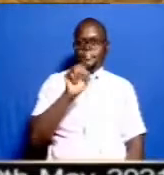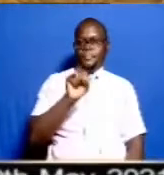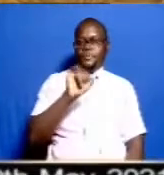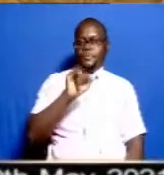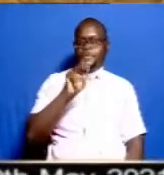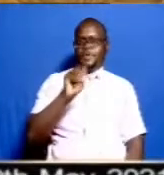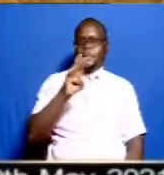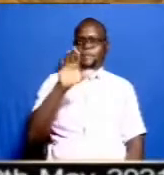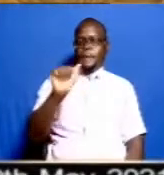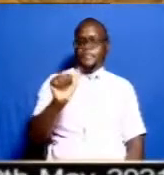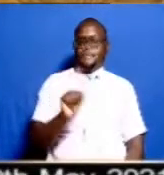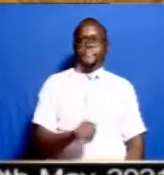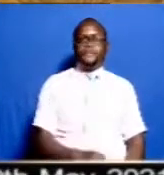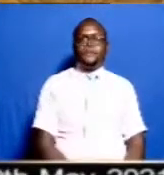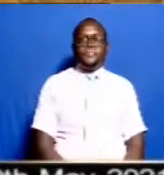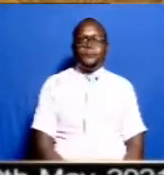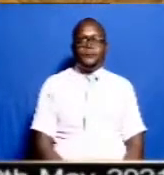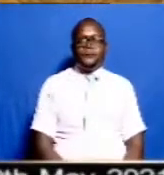Order.